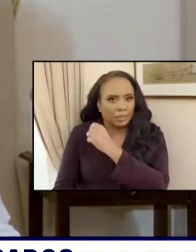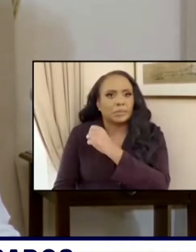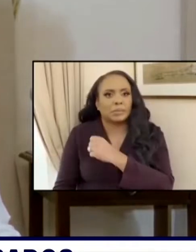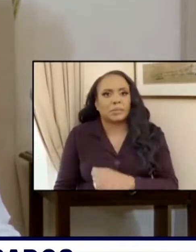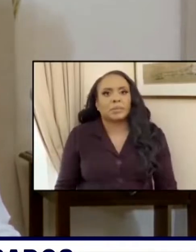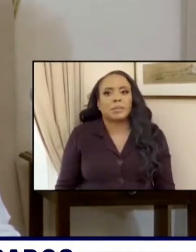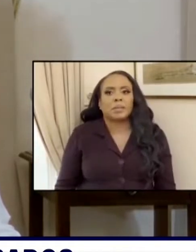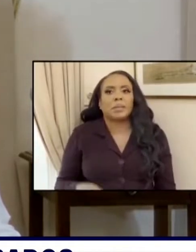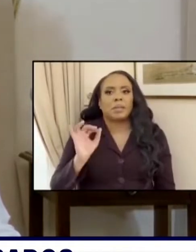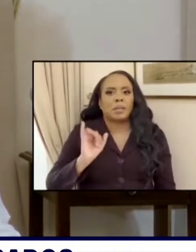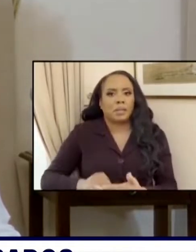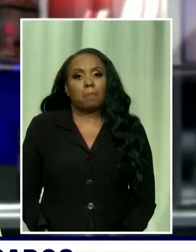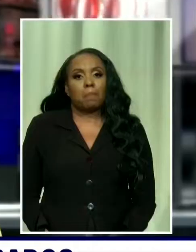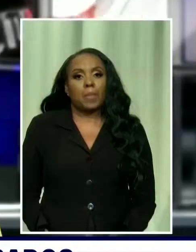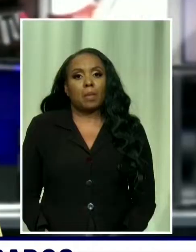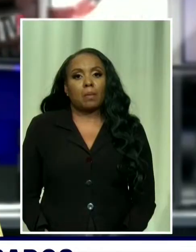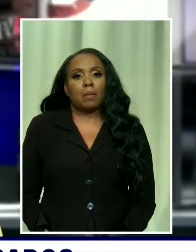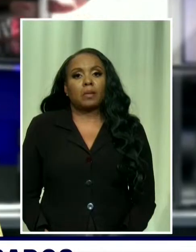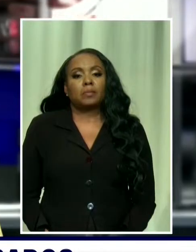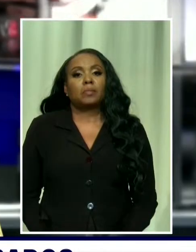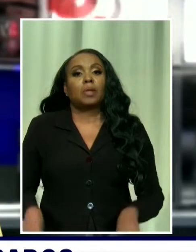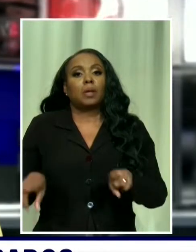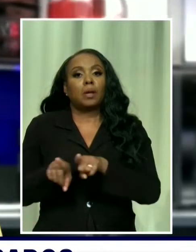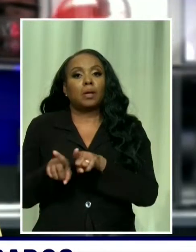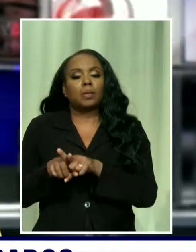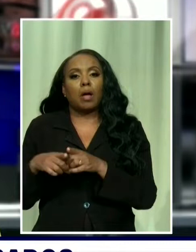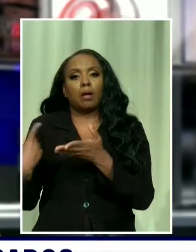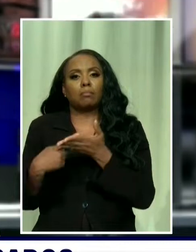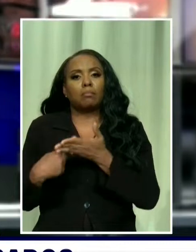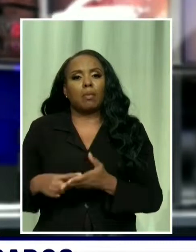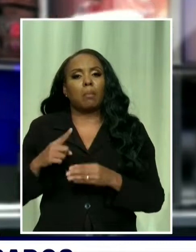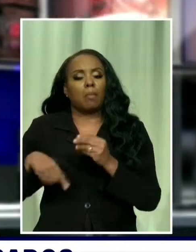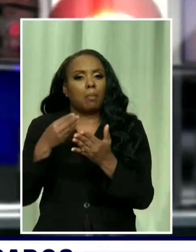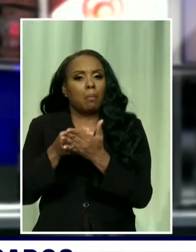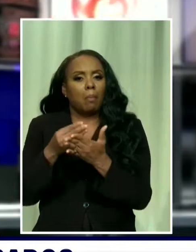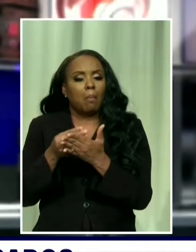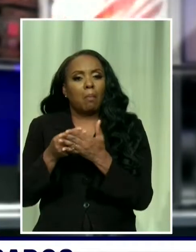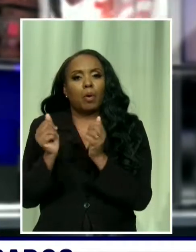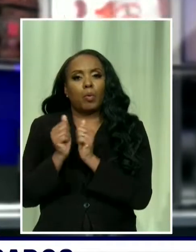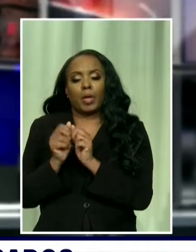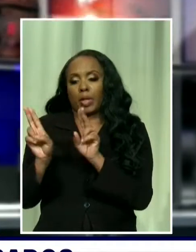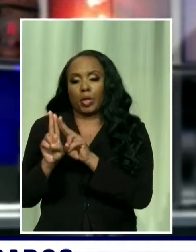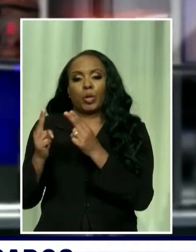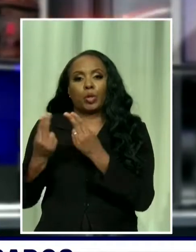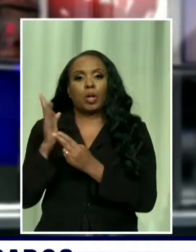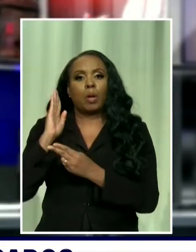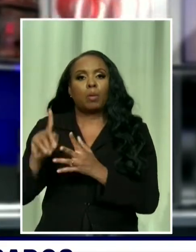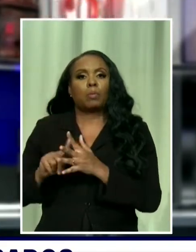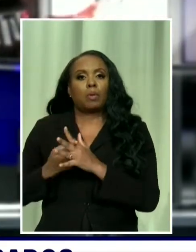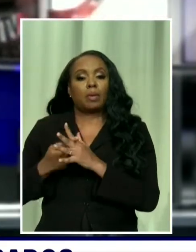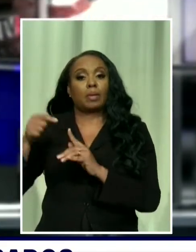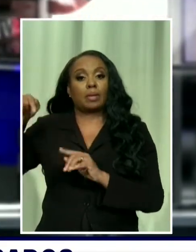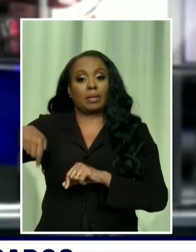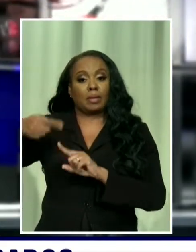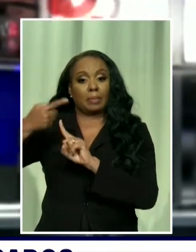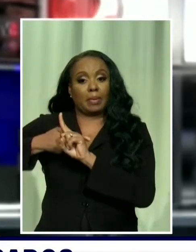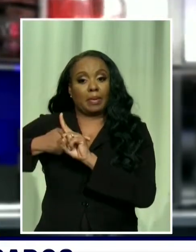come to the House now. We also heard talks on wages with the unions are set to begin sometime this